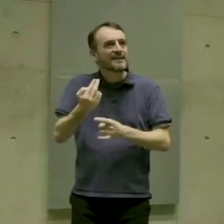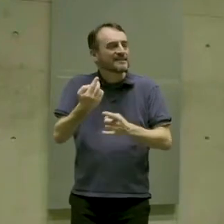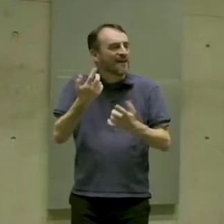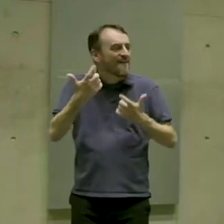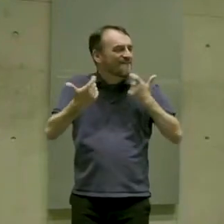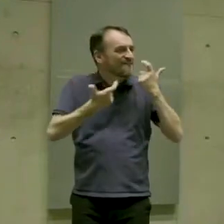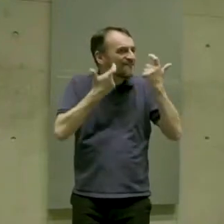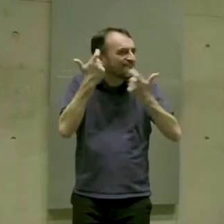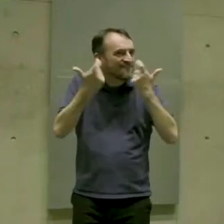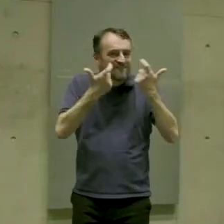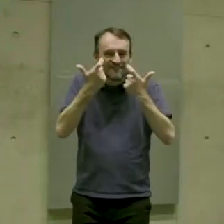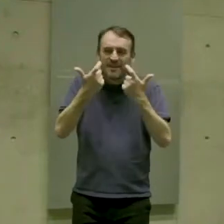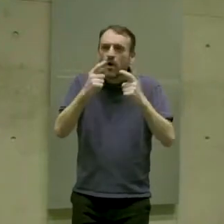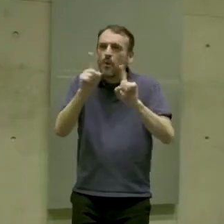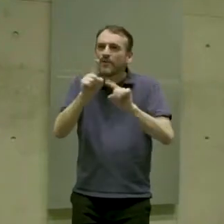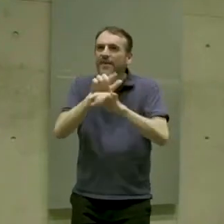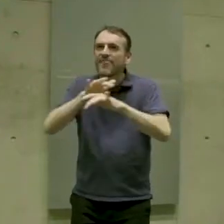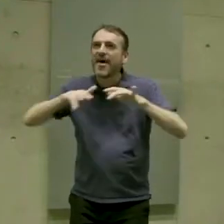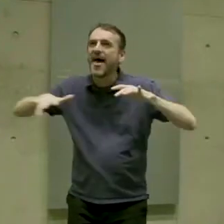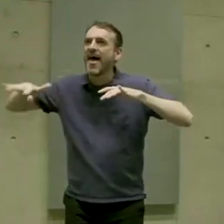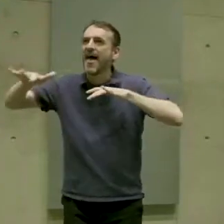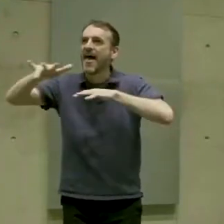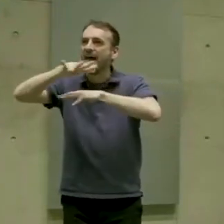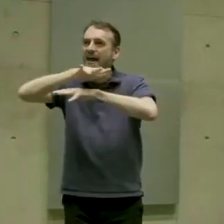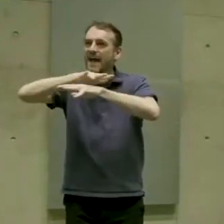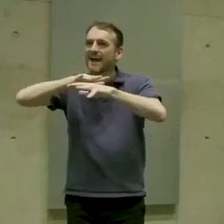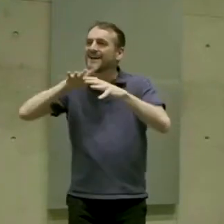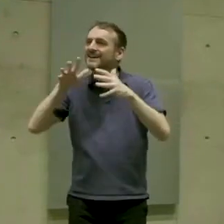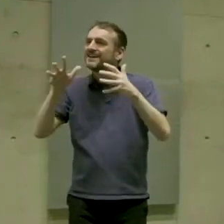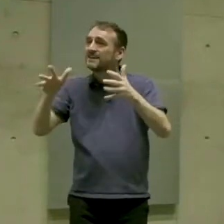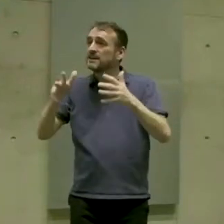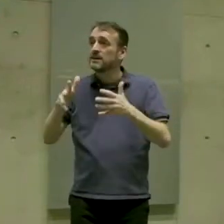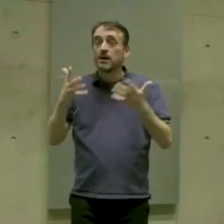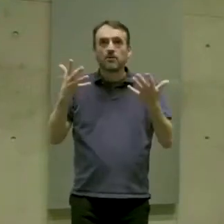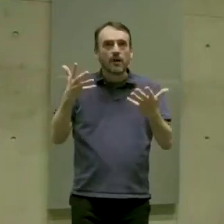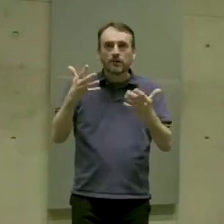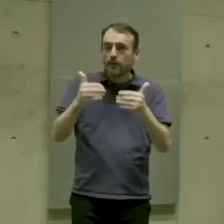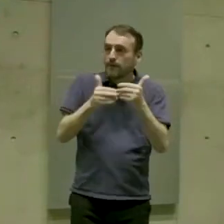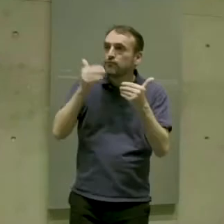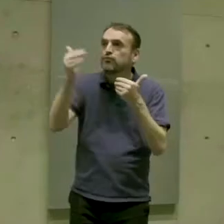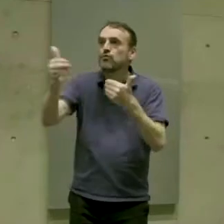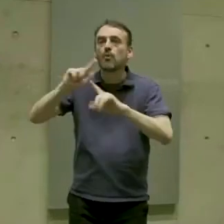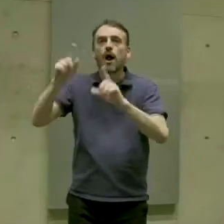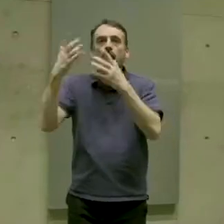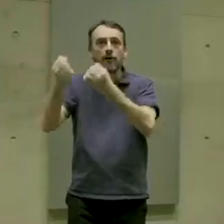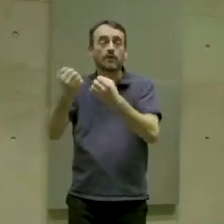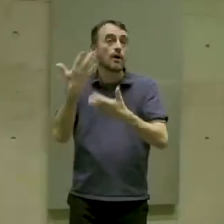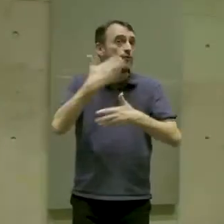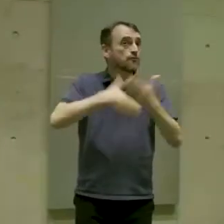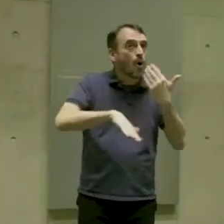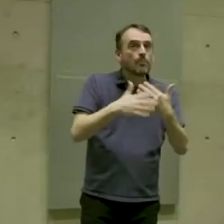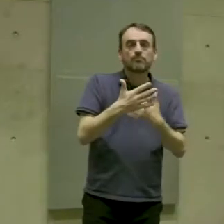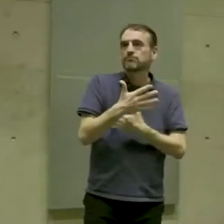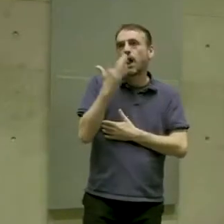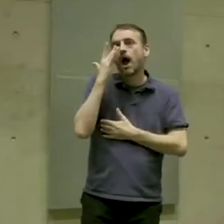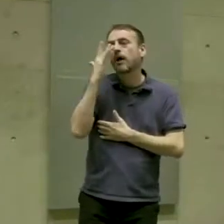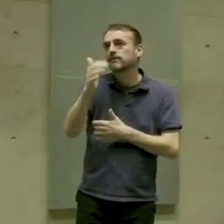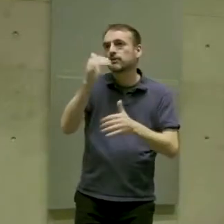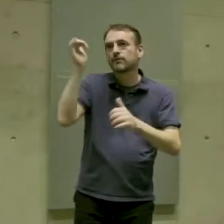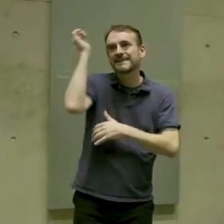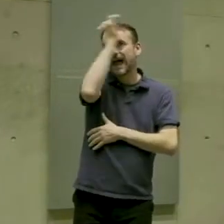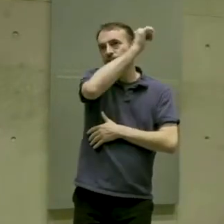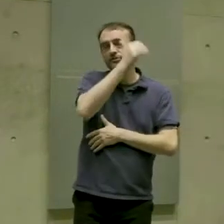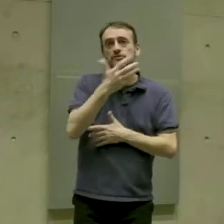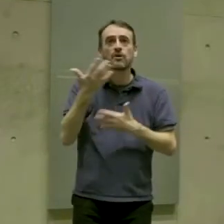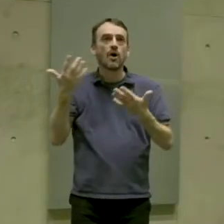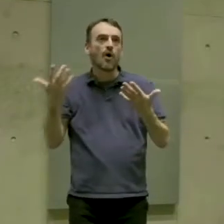in the dark. From Emily Short's rumination on artificial intelligence, Galatea, to Eli Pyladin's meta-psychological